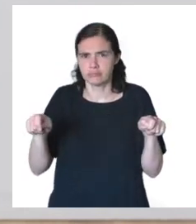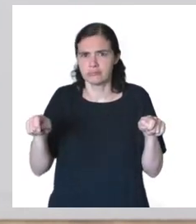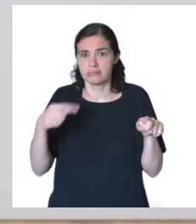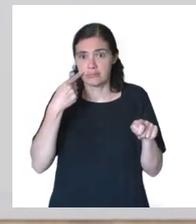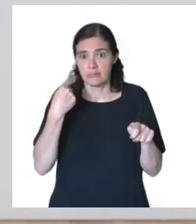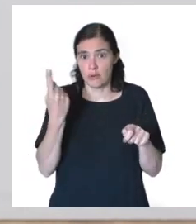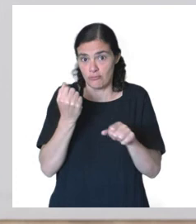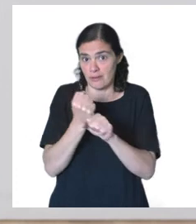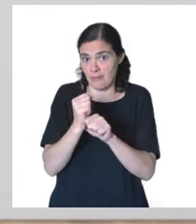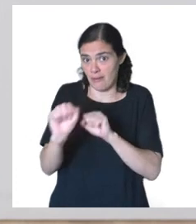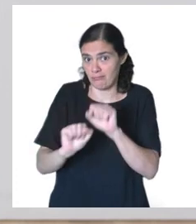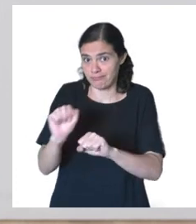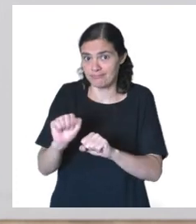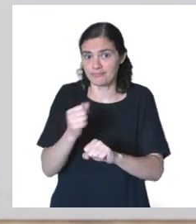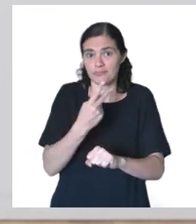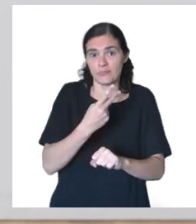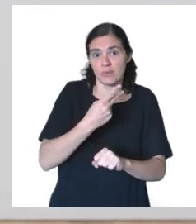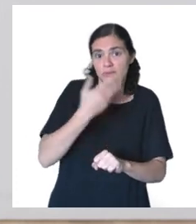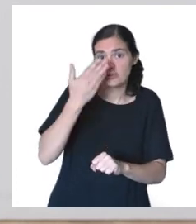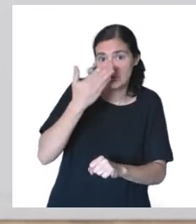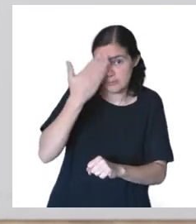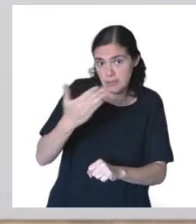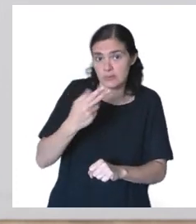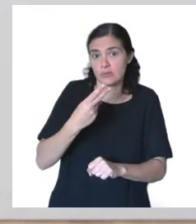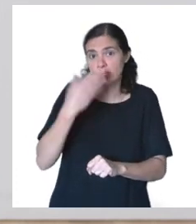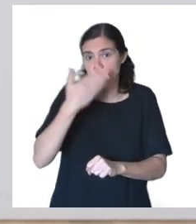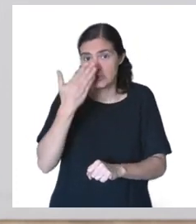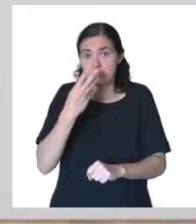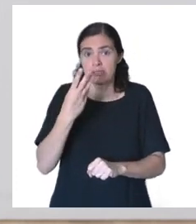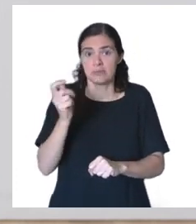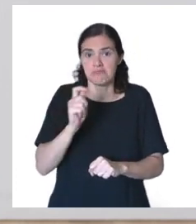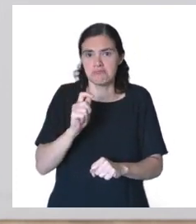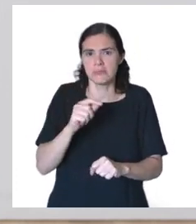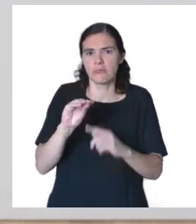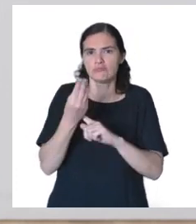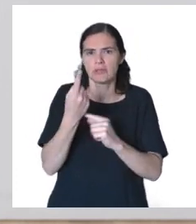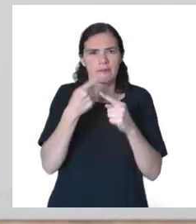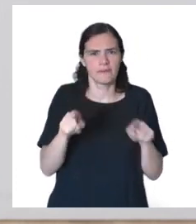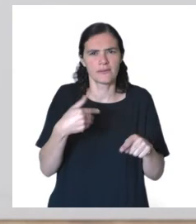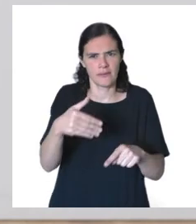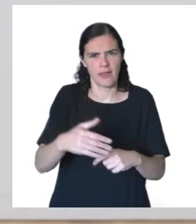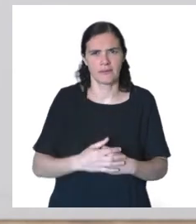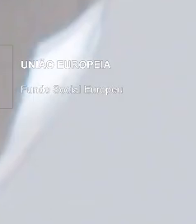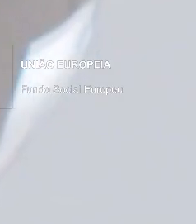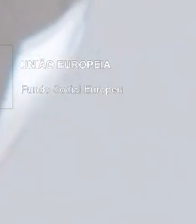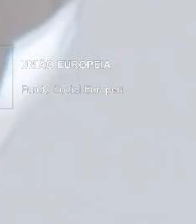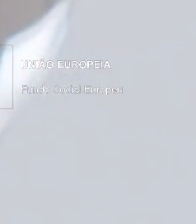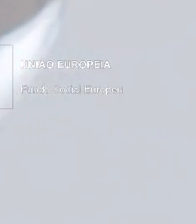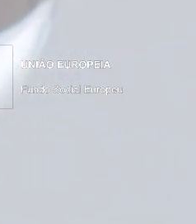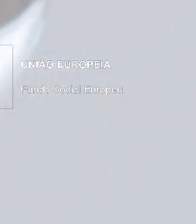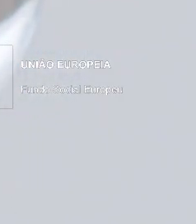work because in 2 weeks, in 2 days, in 3 months, this object will look very different.